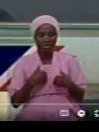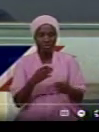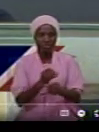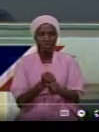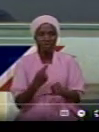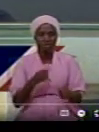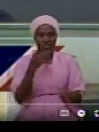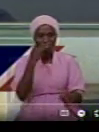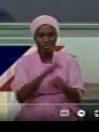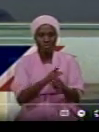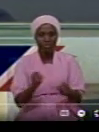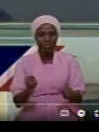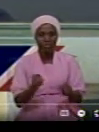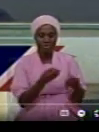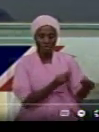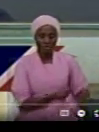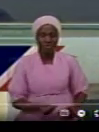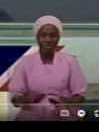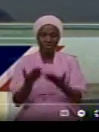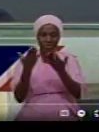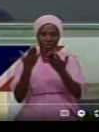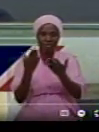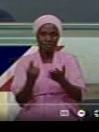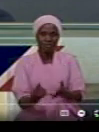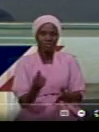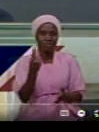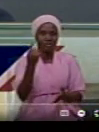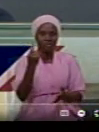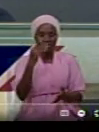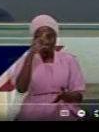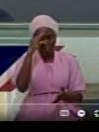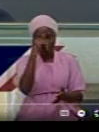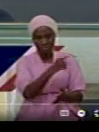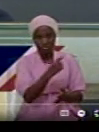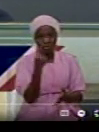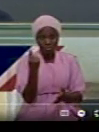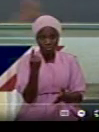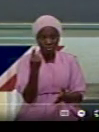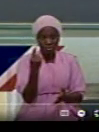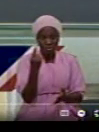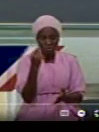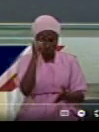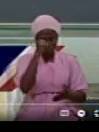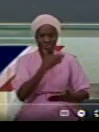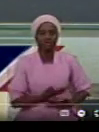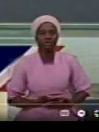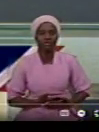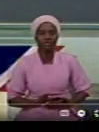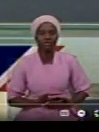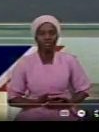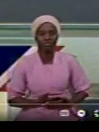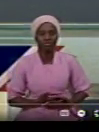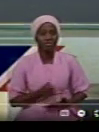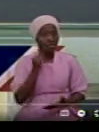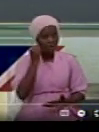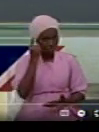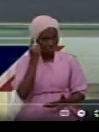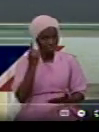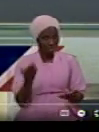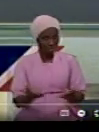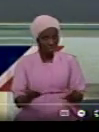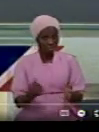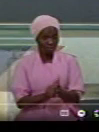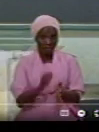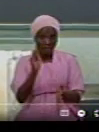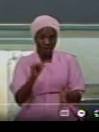up his only begotten son. Understand here, by faith,